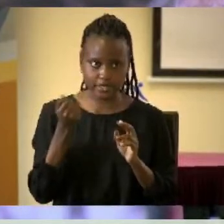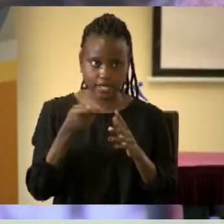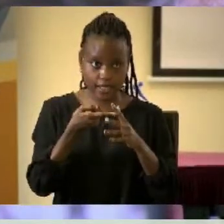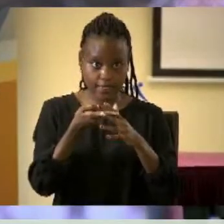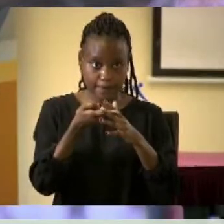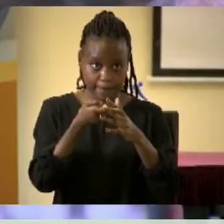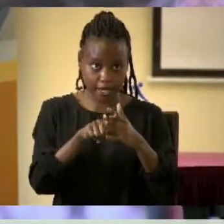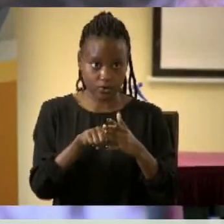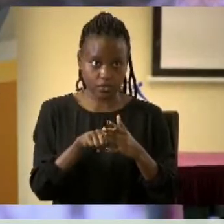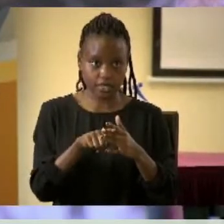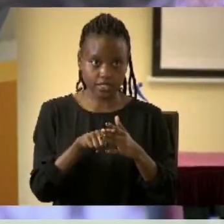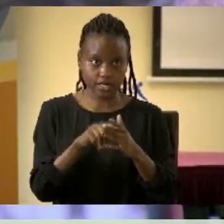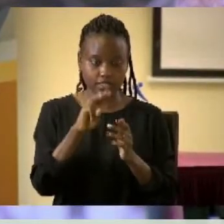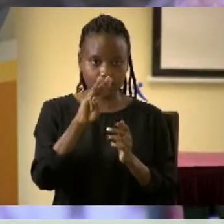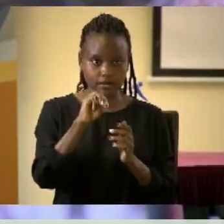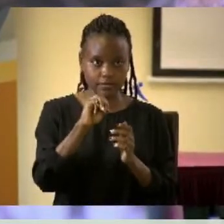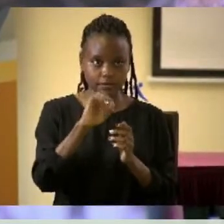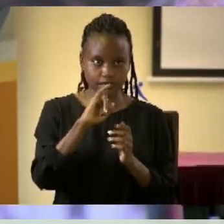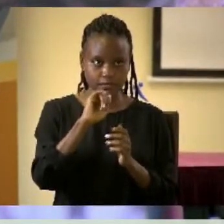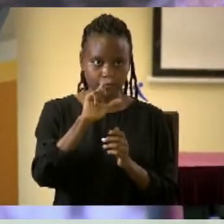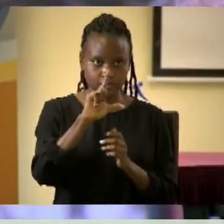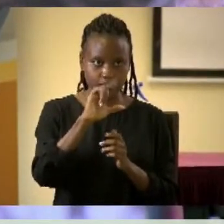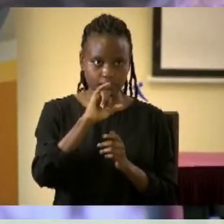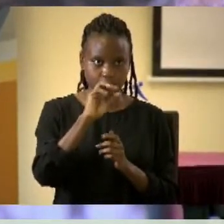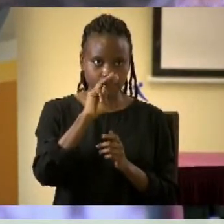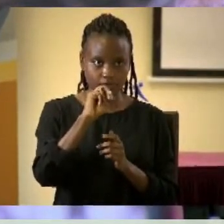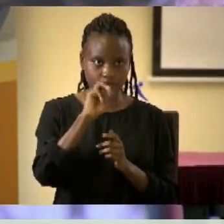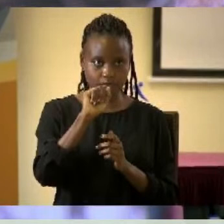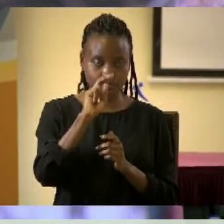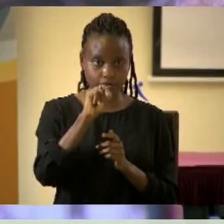at Milimani Law Courts, has now been